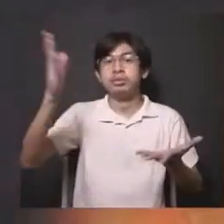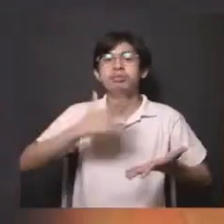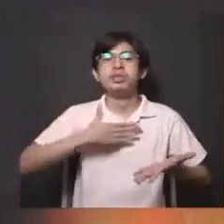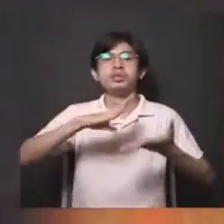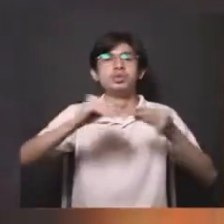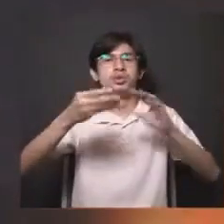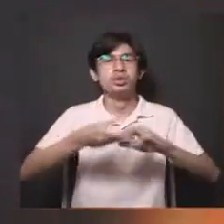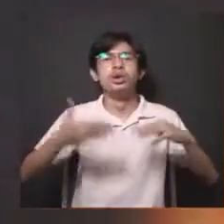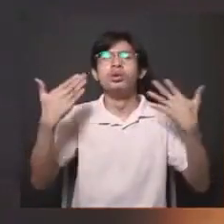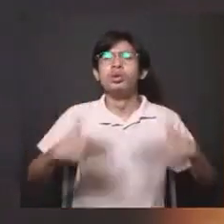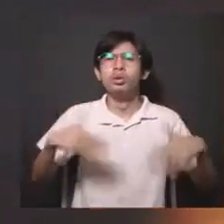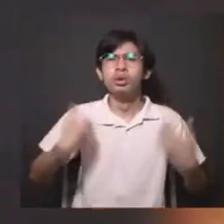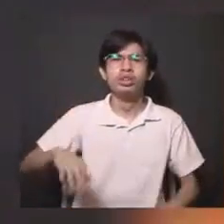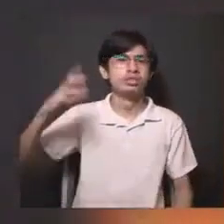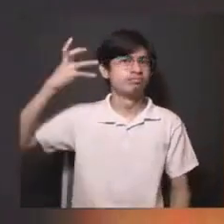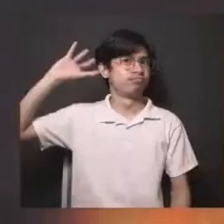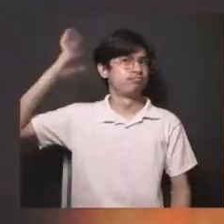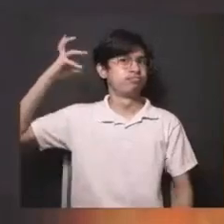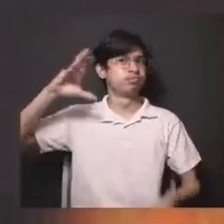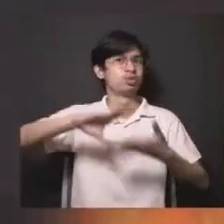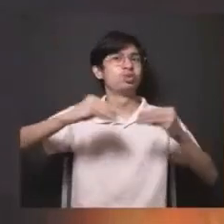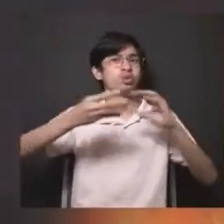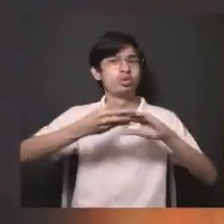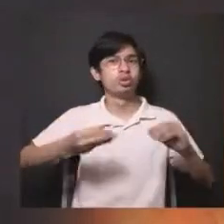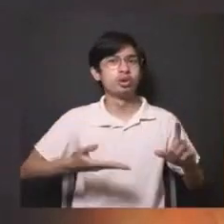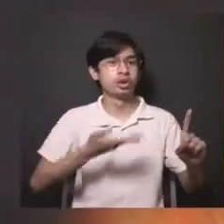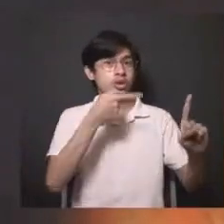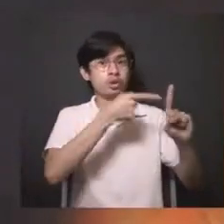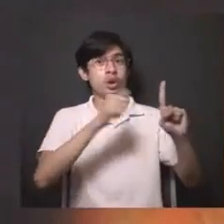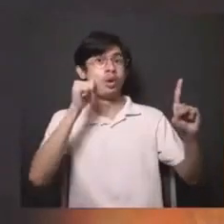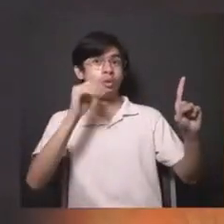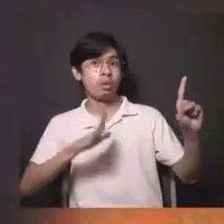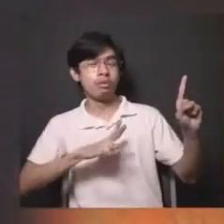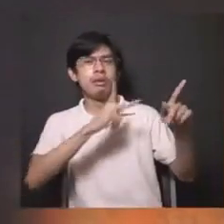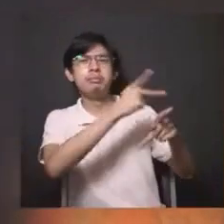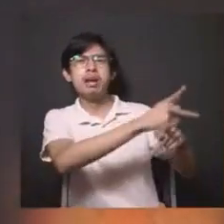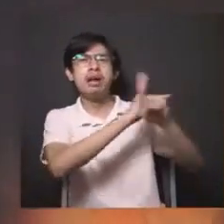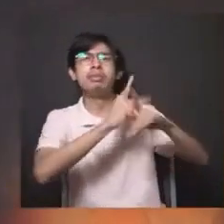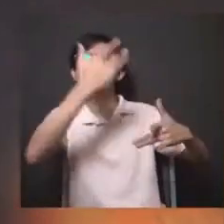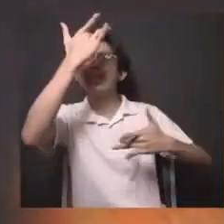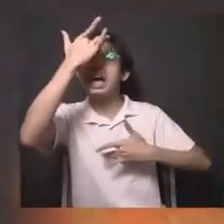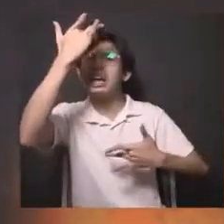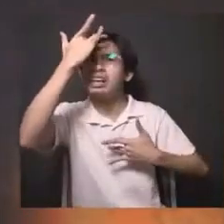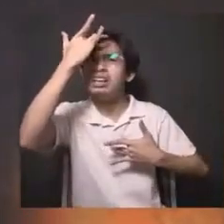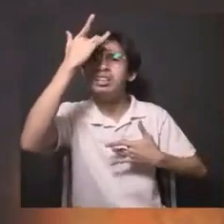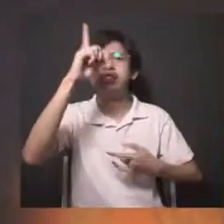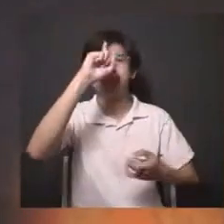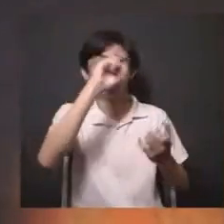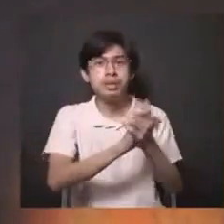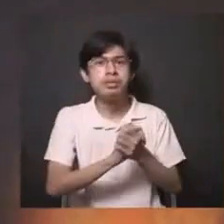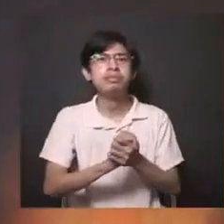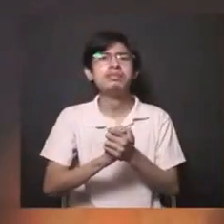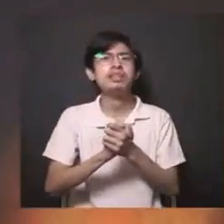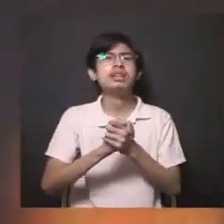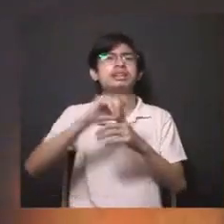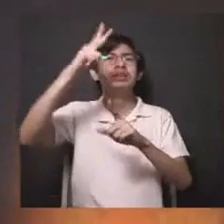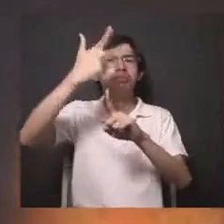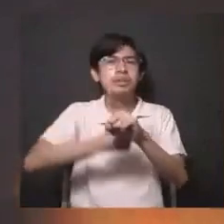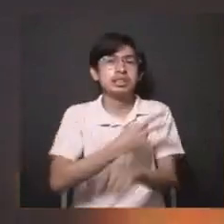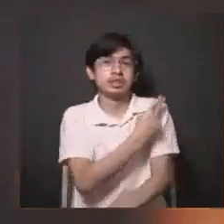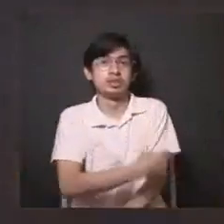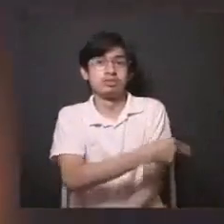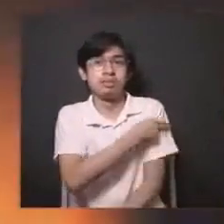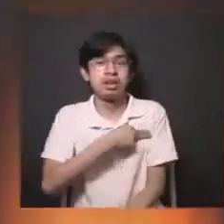Woman taking care of her sick husband for 3 months in the hospital. caring, loving her husband who was